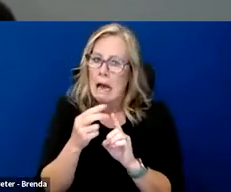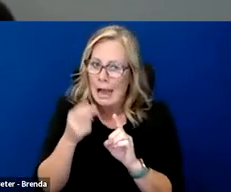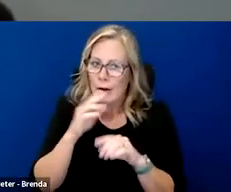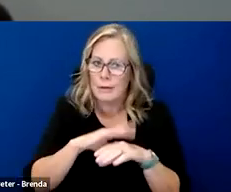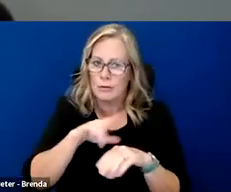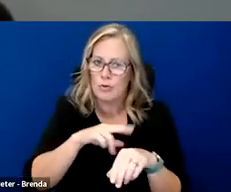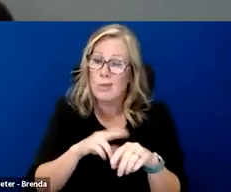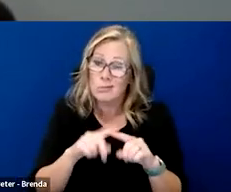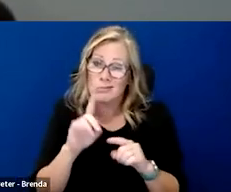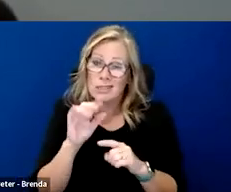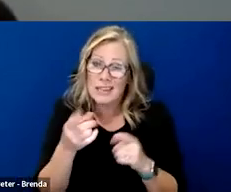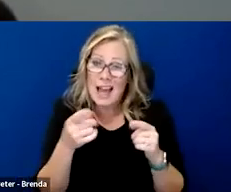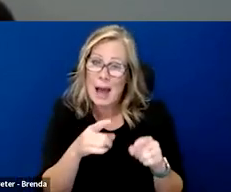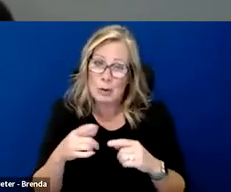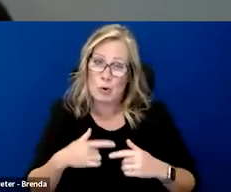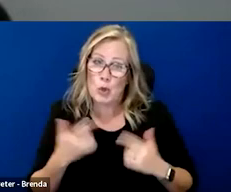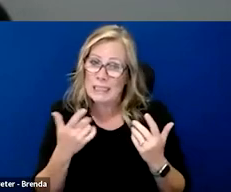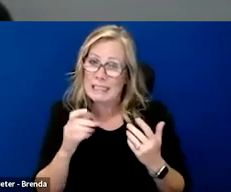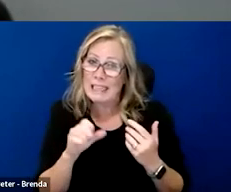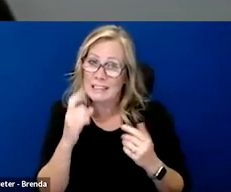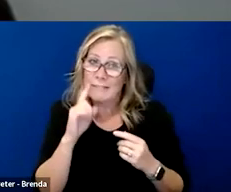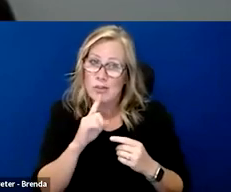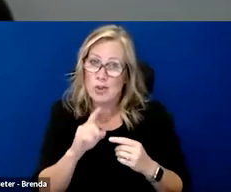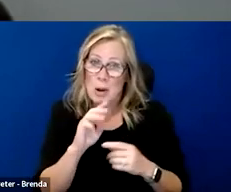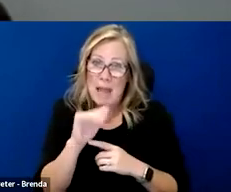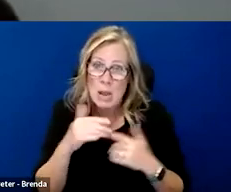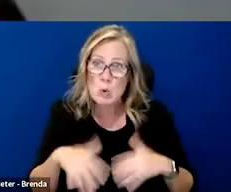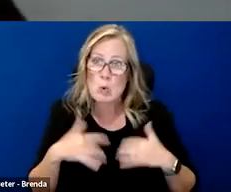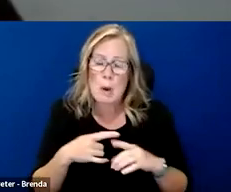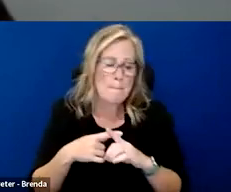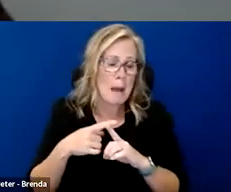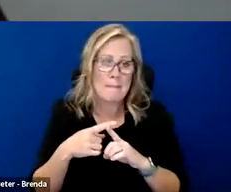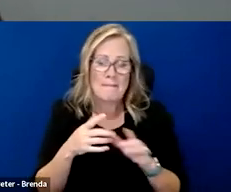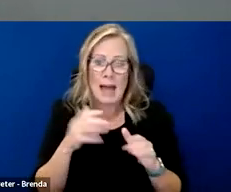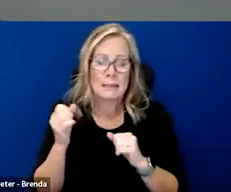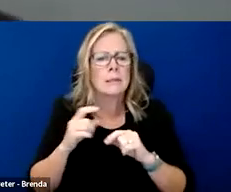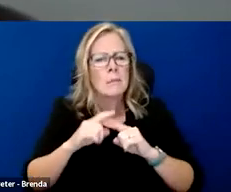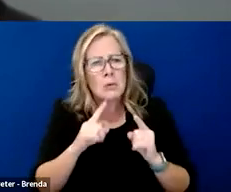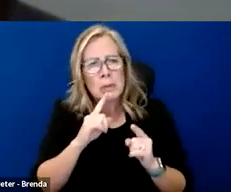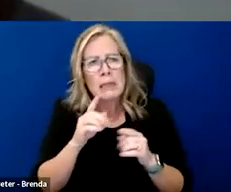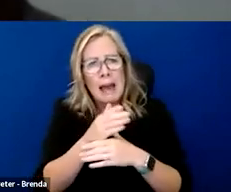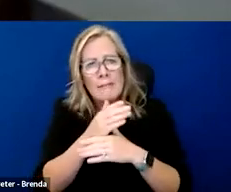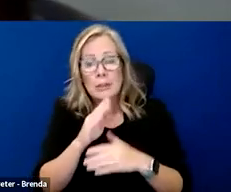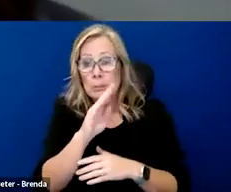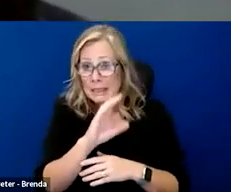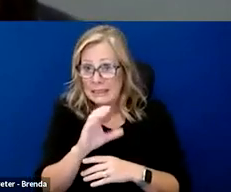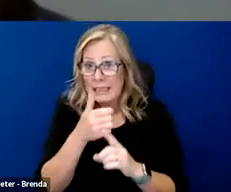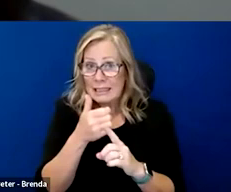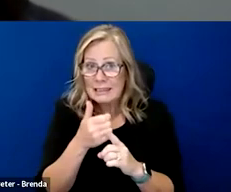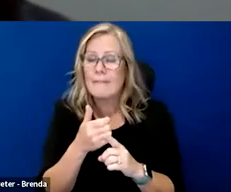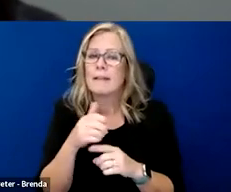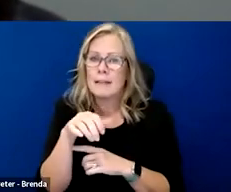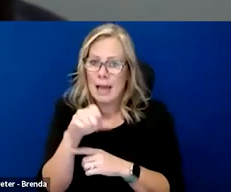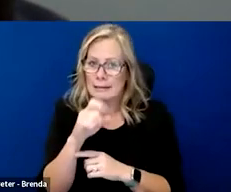in the season for us to be experiencing that level of heat. On average, BC is experiencing higher